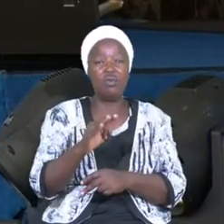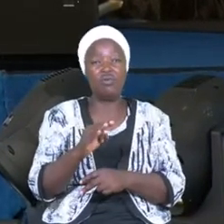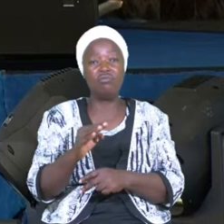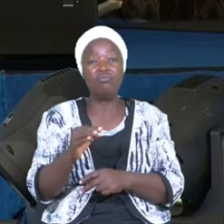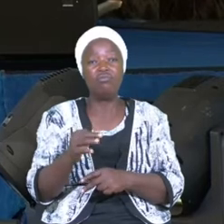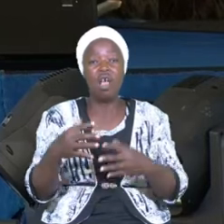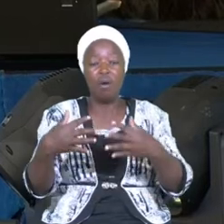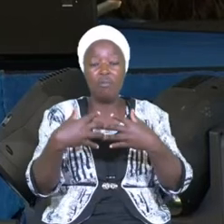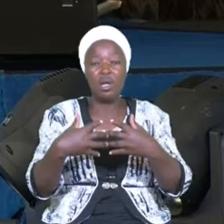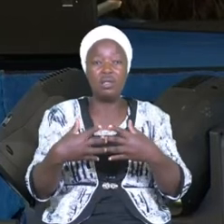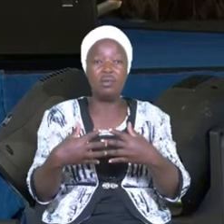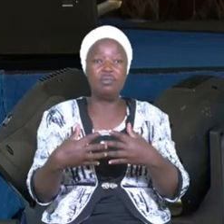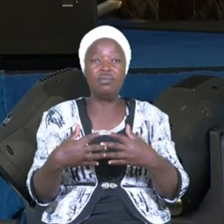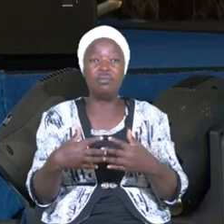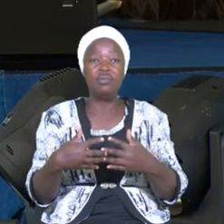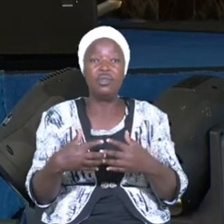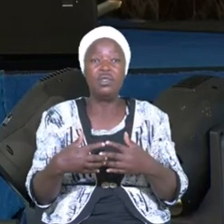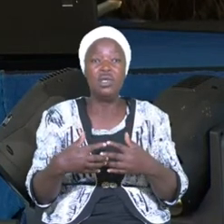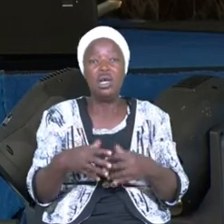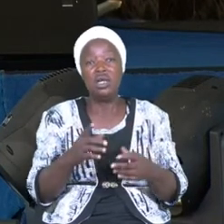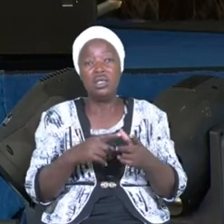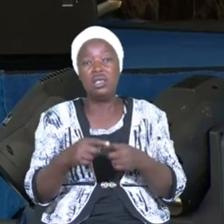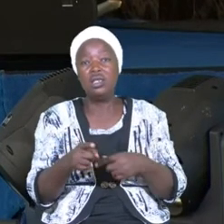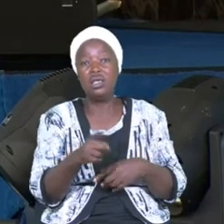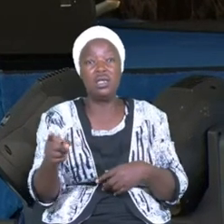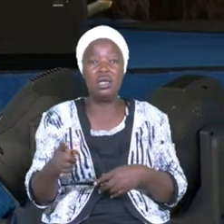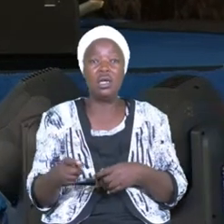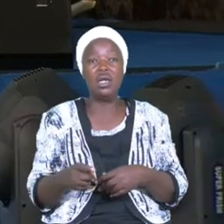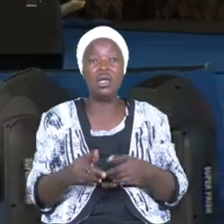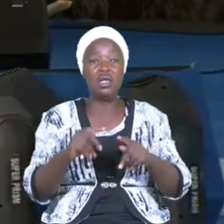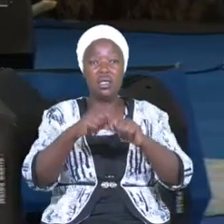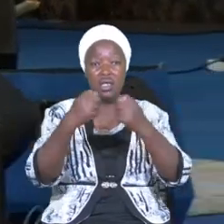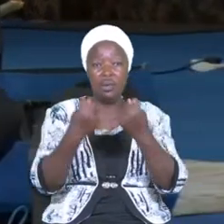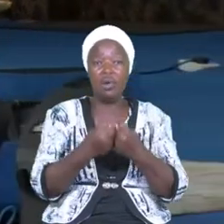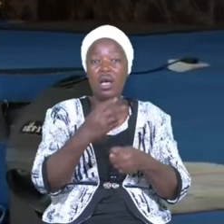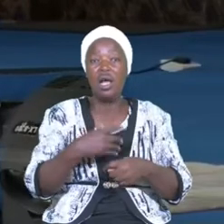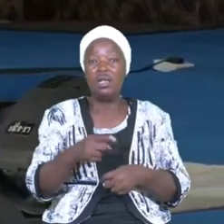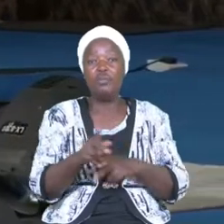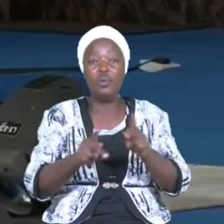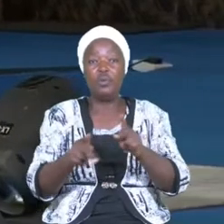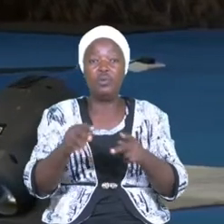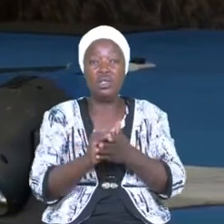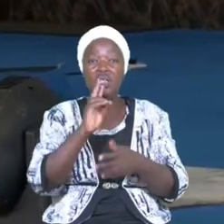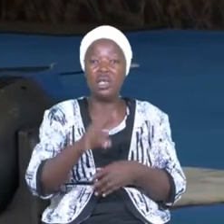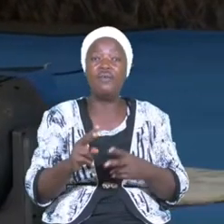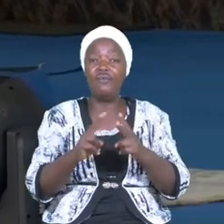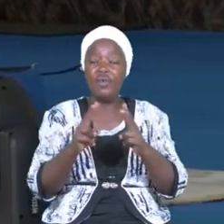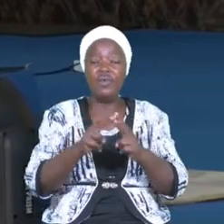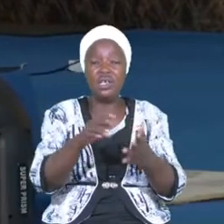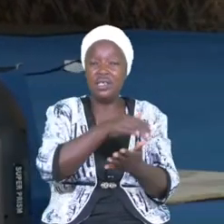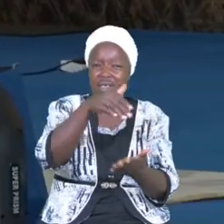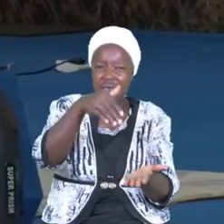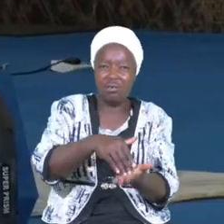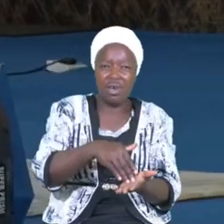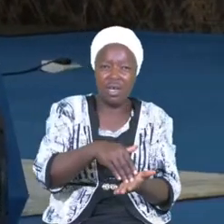football, and they are in their teams, and the people who are very central and